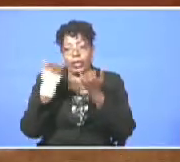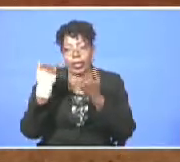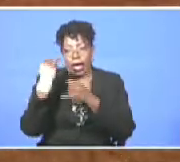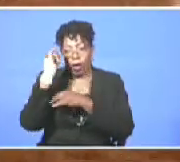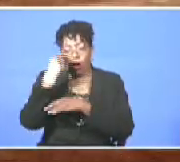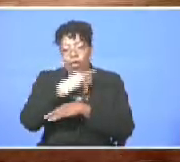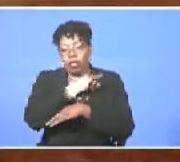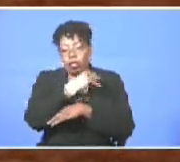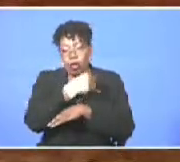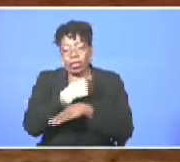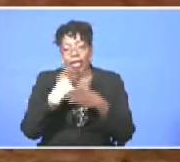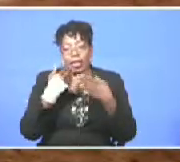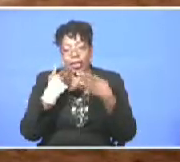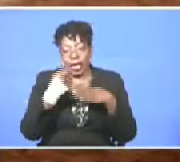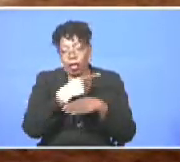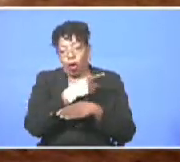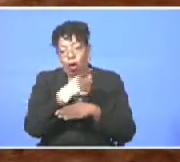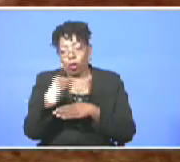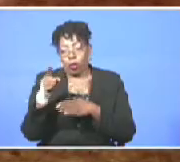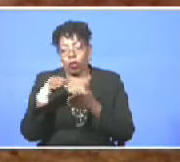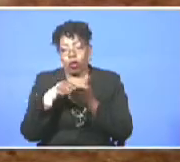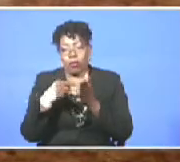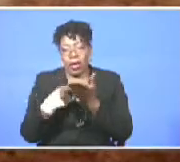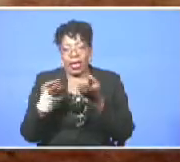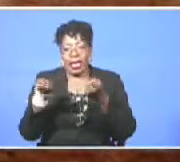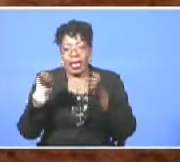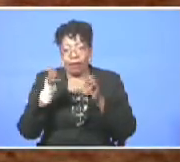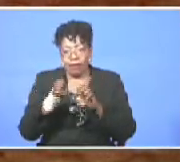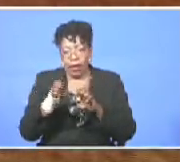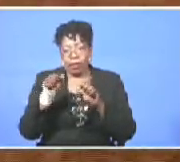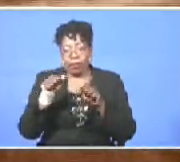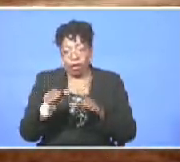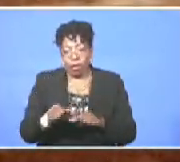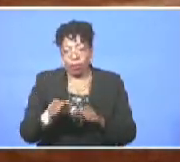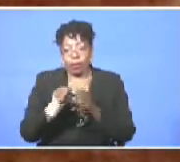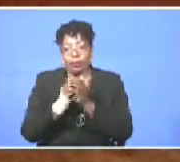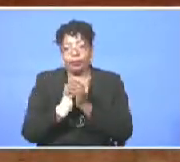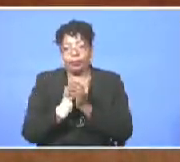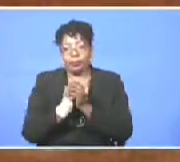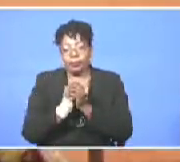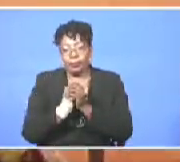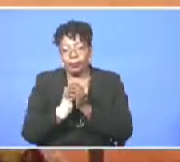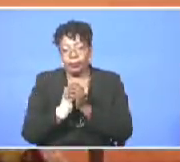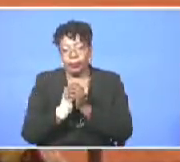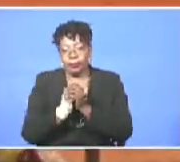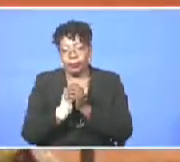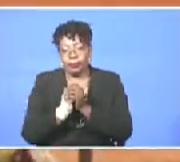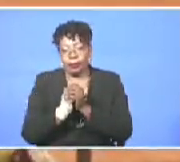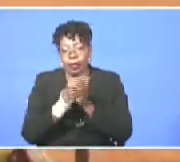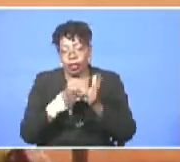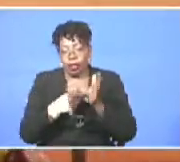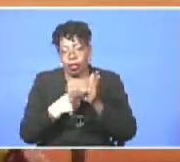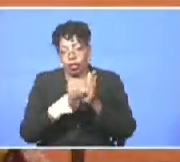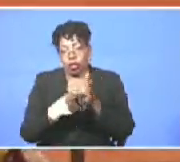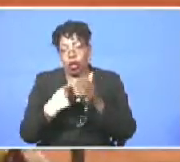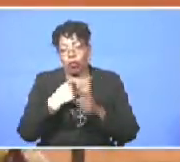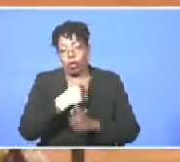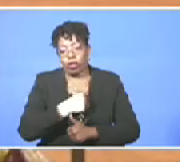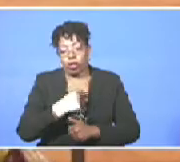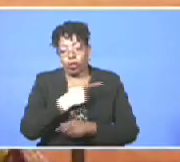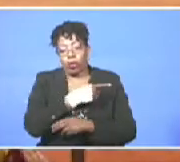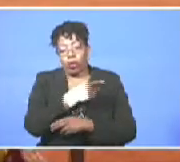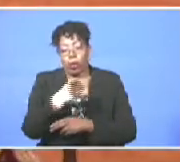all those who made the event possible. And I would have been wrong not to show appreciation to those